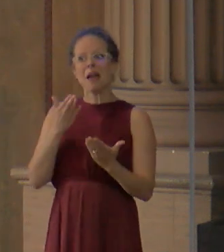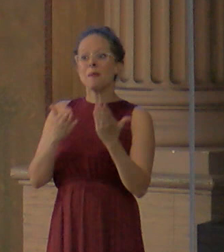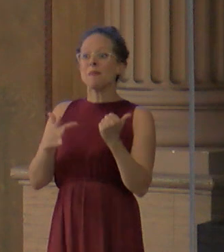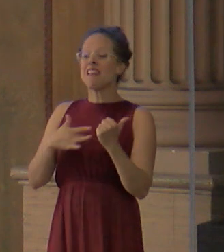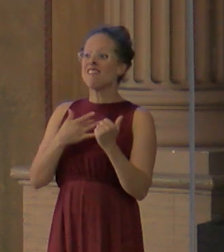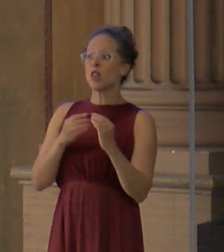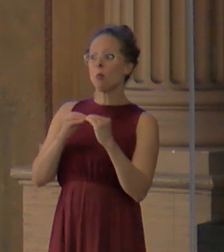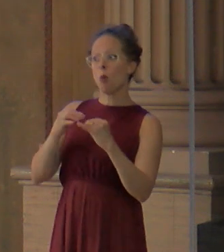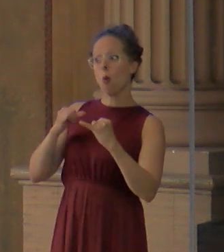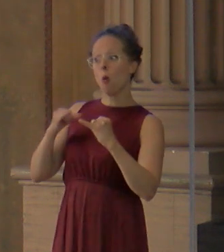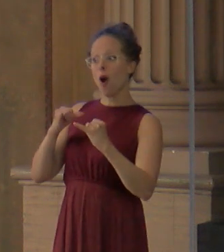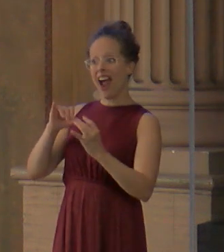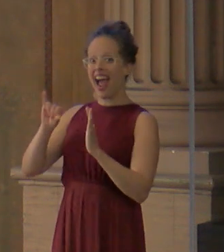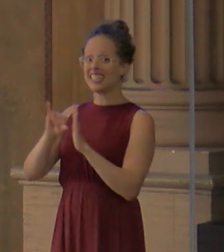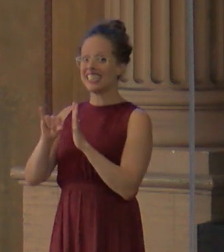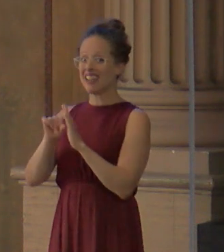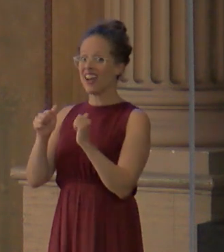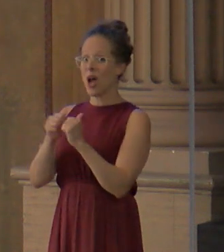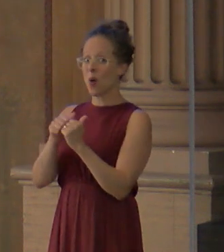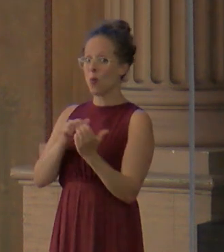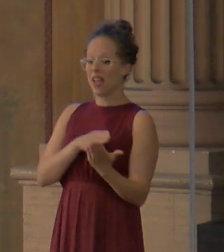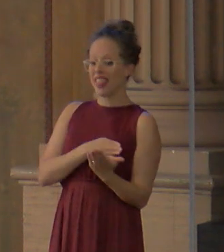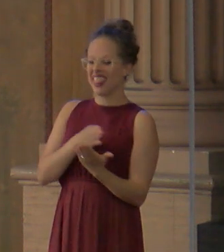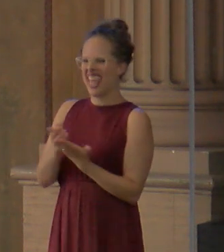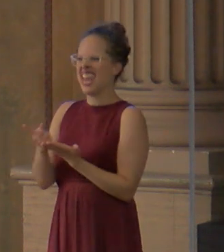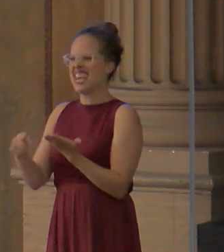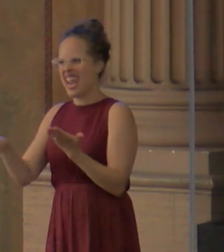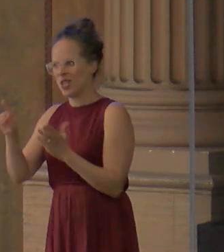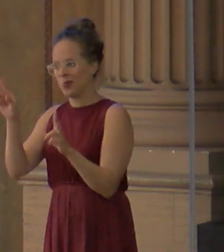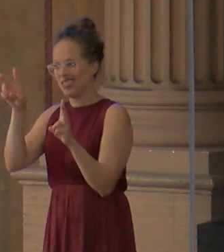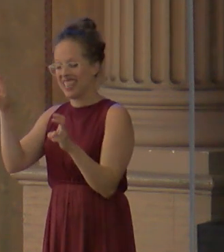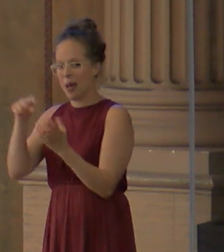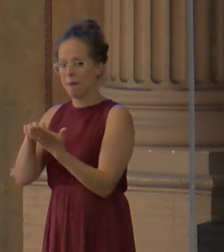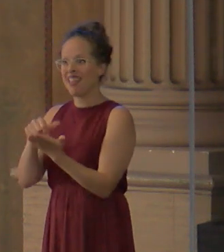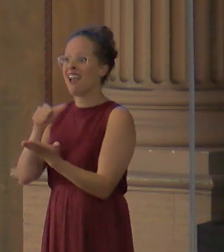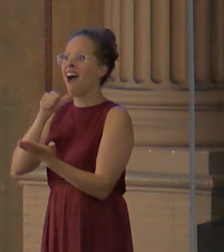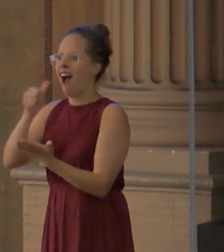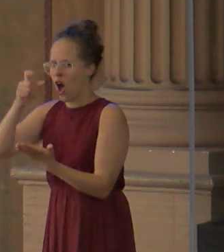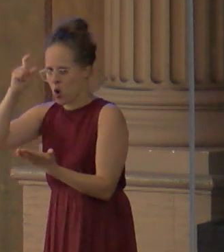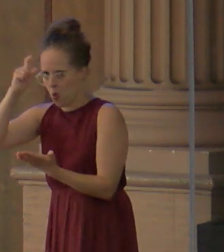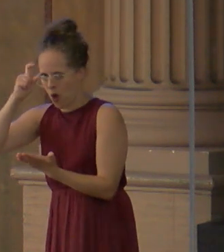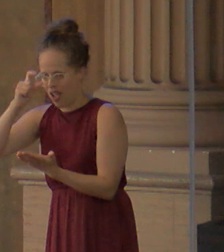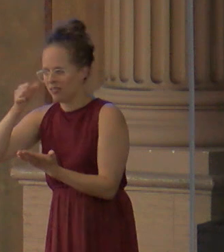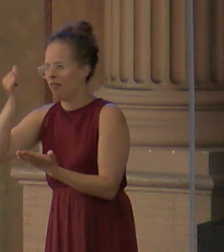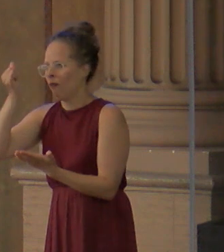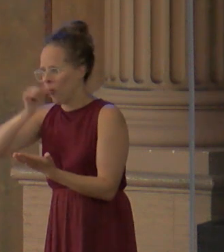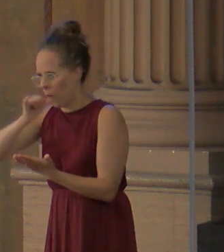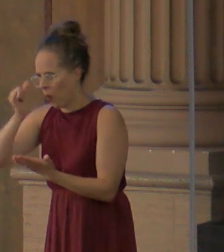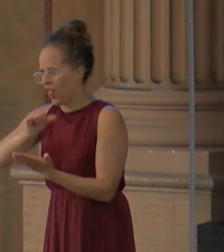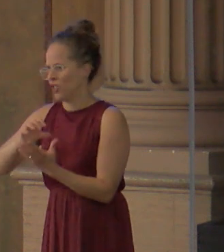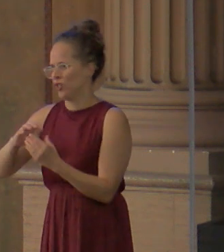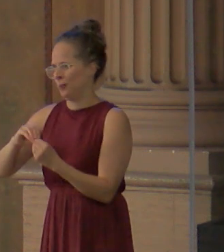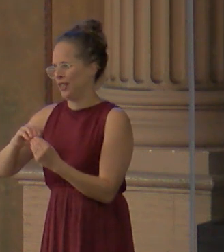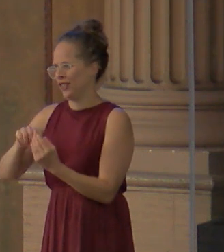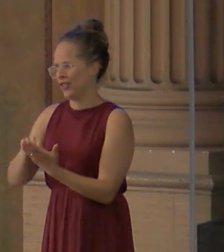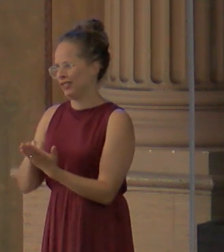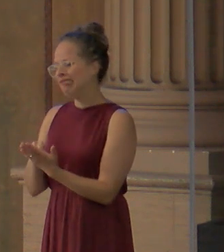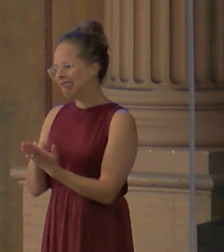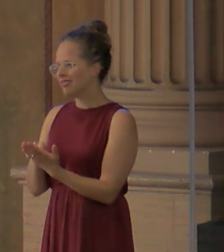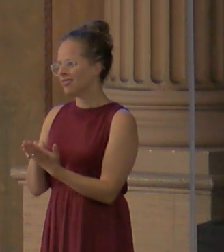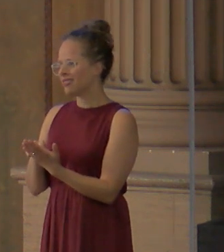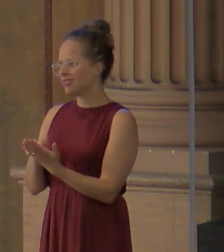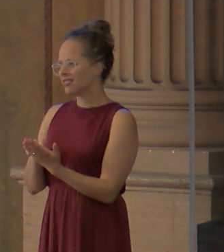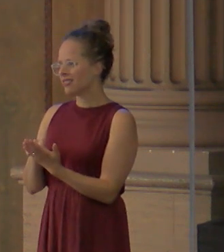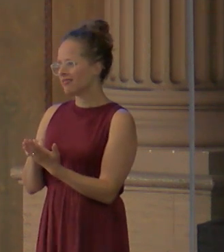about unwise and foolish and sinful speech. It's humbling to realize, man, I need to grow in wisdom when it comes to how